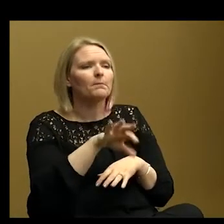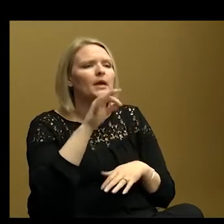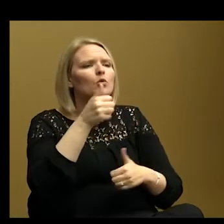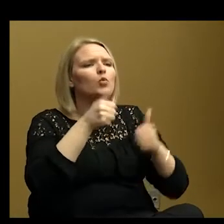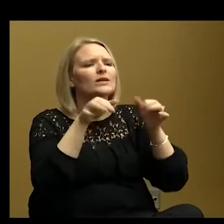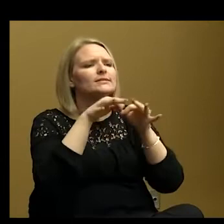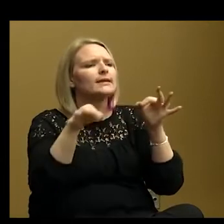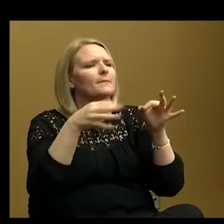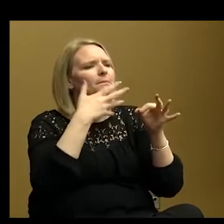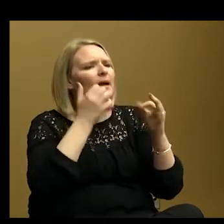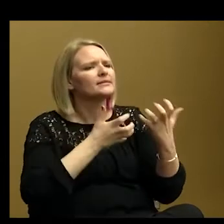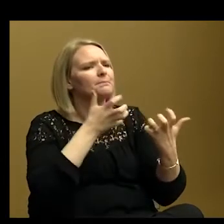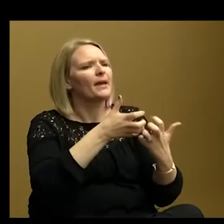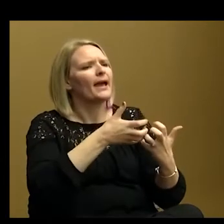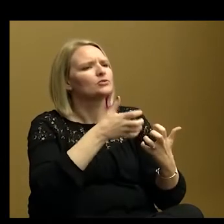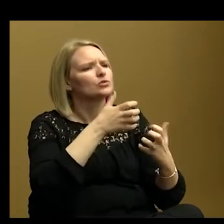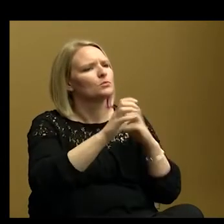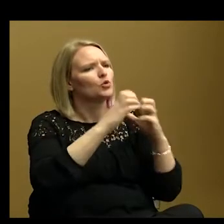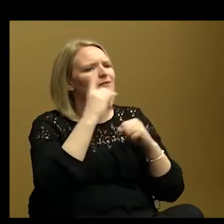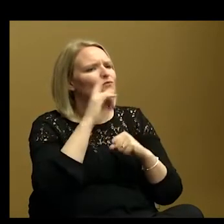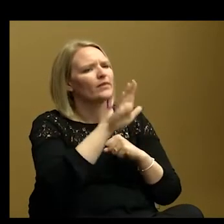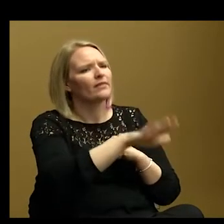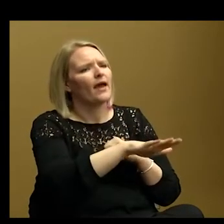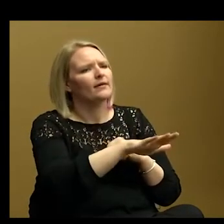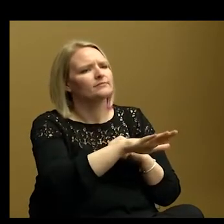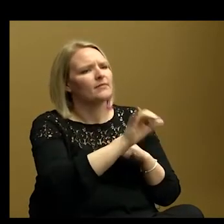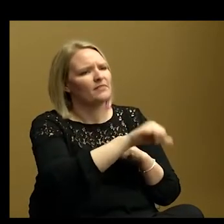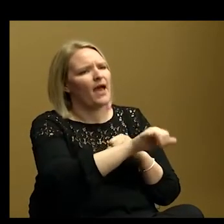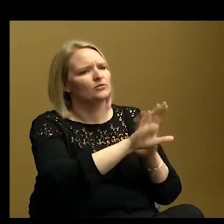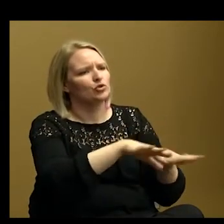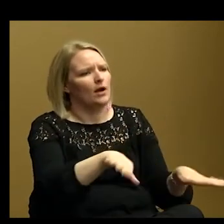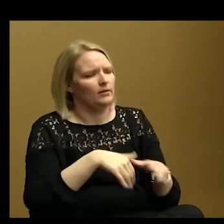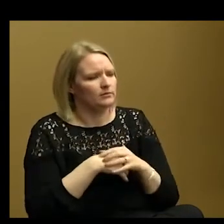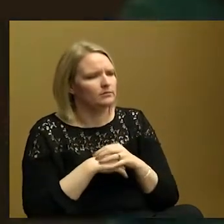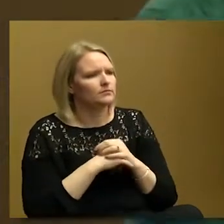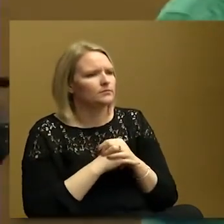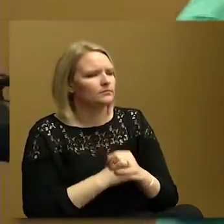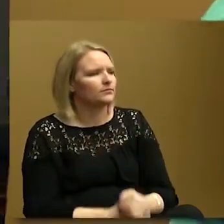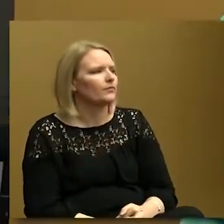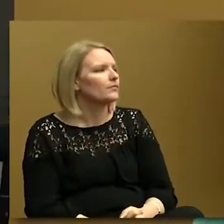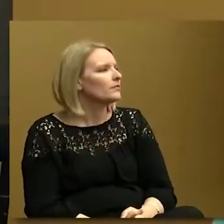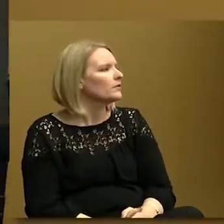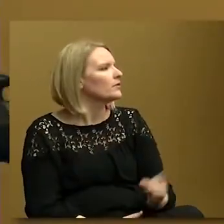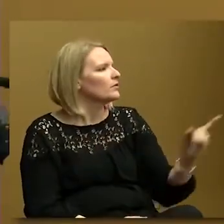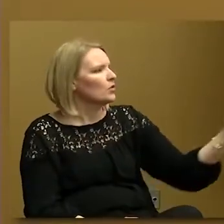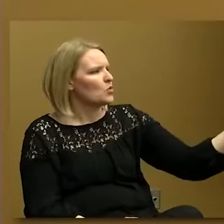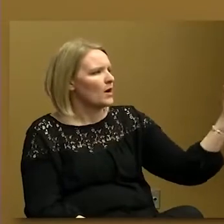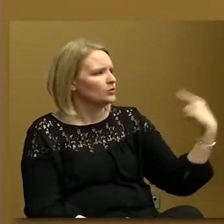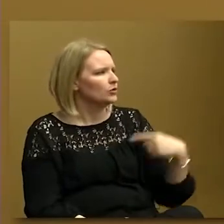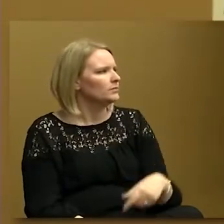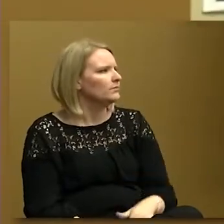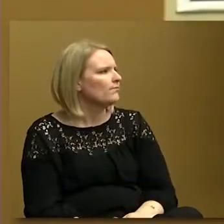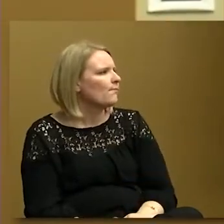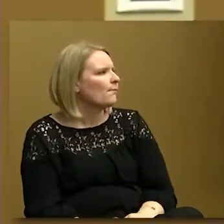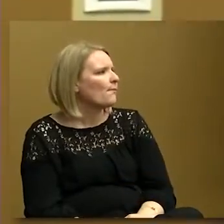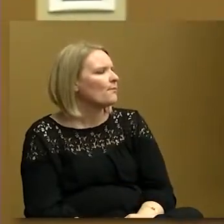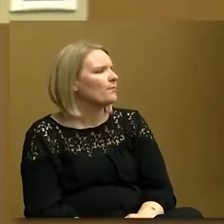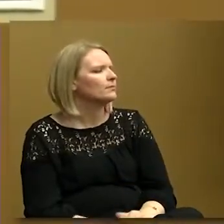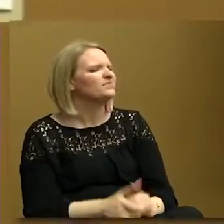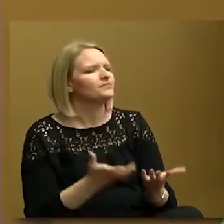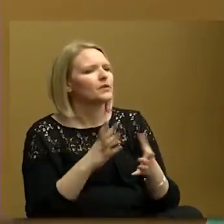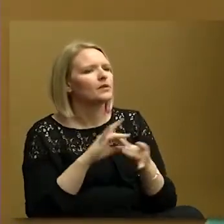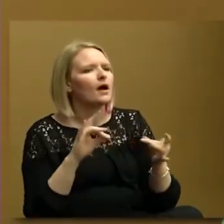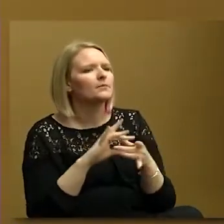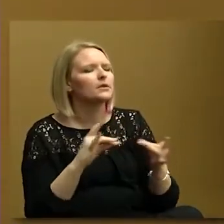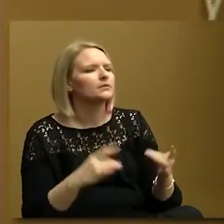best describes the communication skills of your child. Yes? I was just going to comment. I